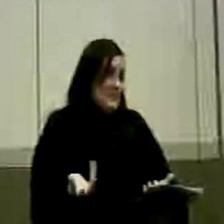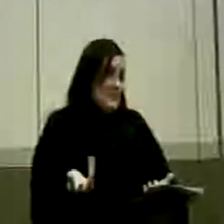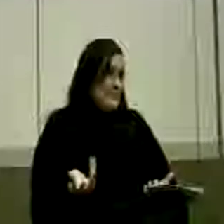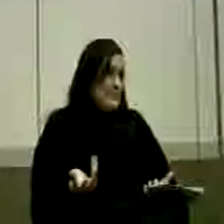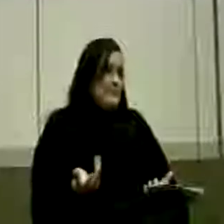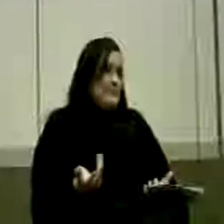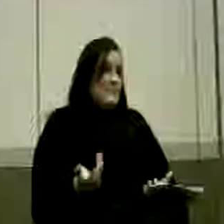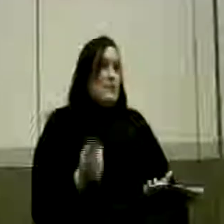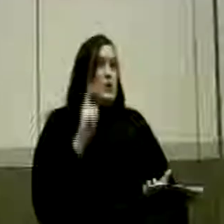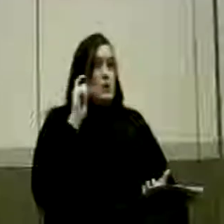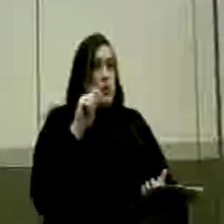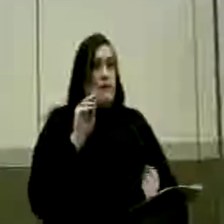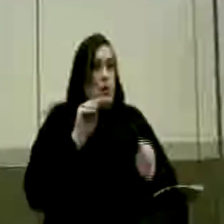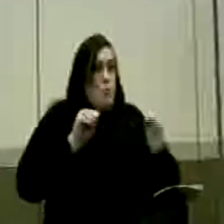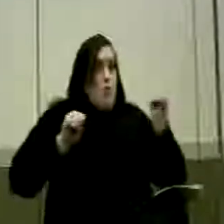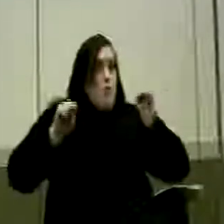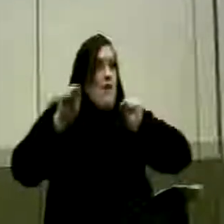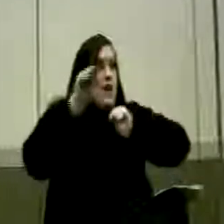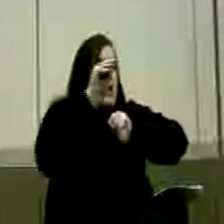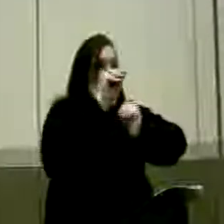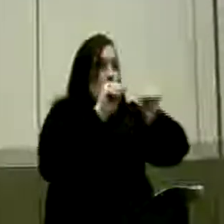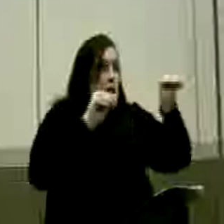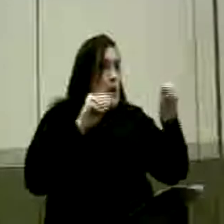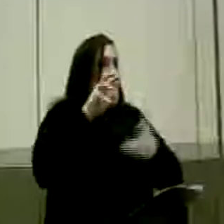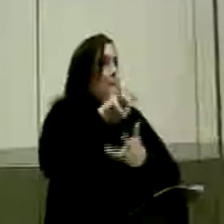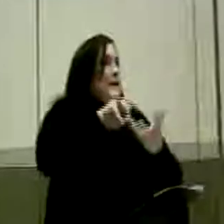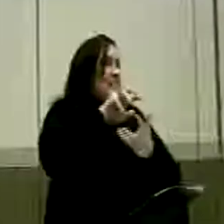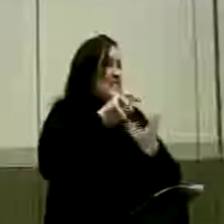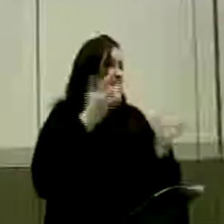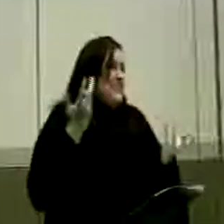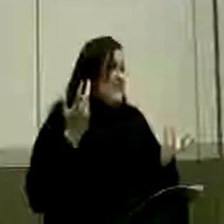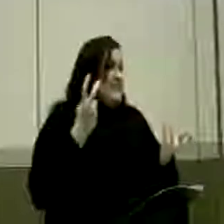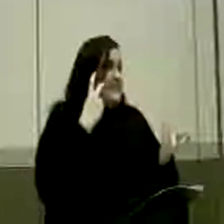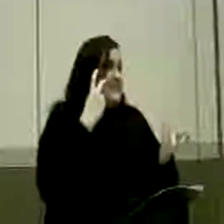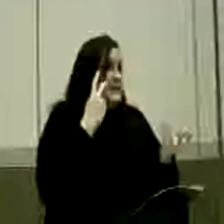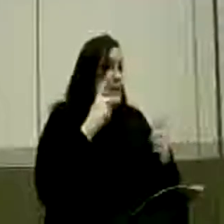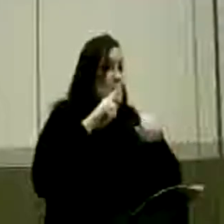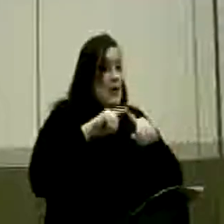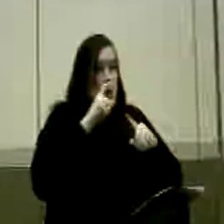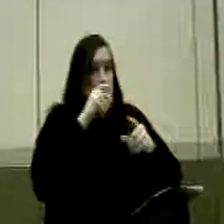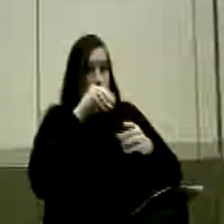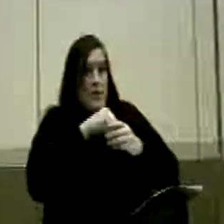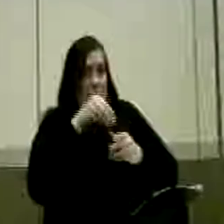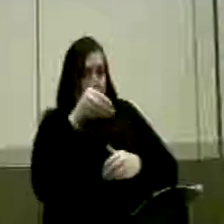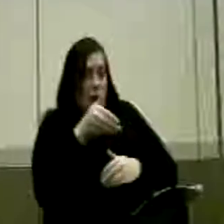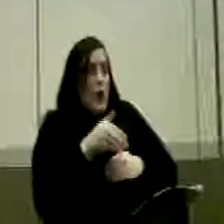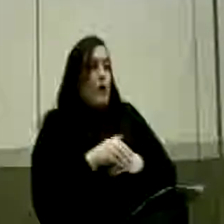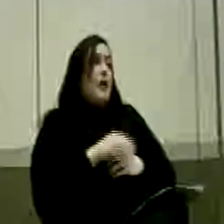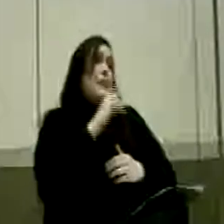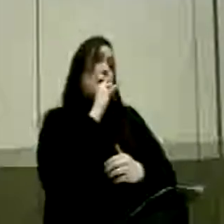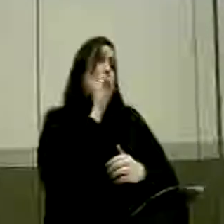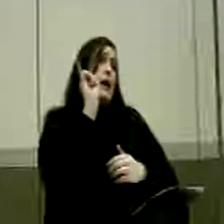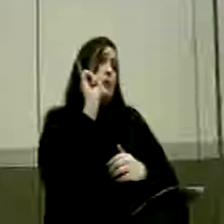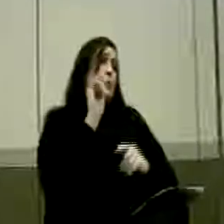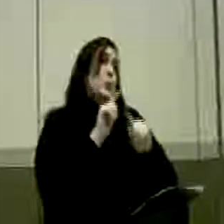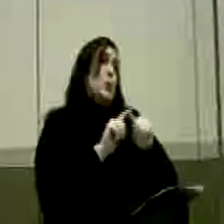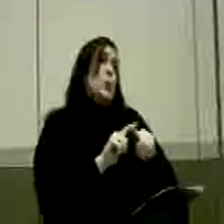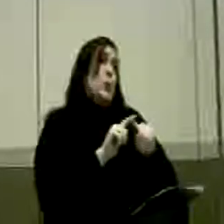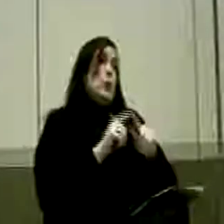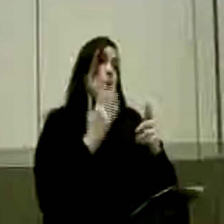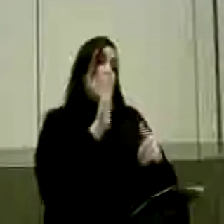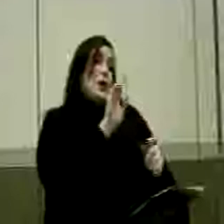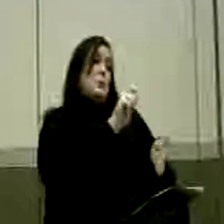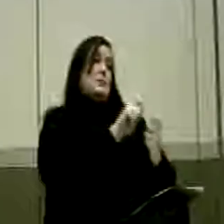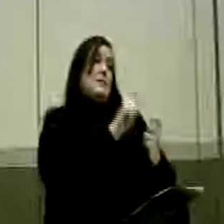Yeah. So you have to like move it around and kind of mix it up. Yeah, based on who's in there. Yeah, and the type of the kid too. Yeah, their